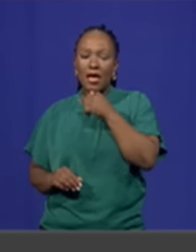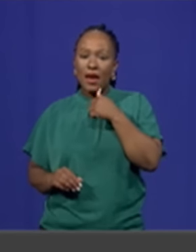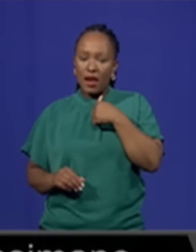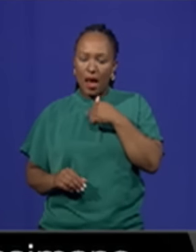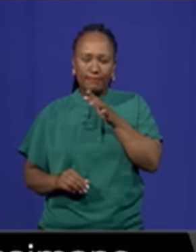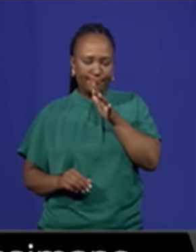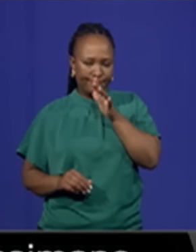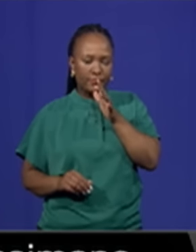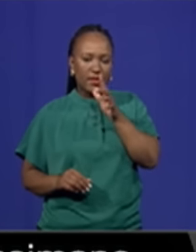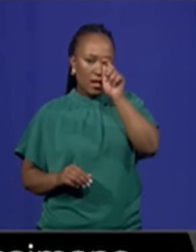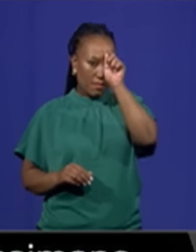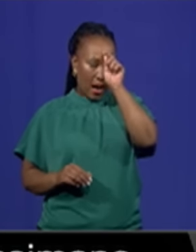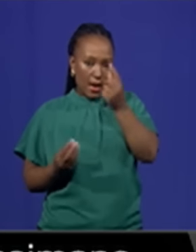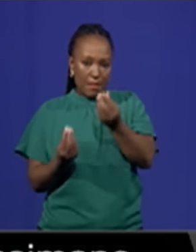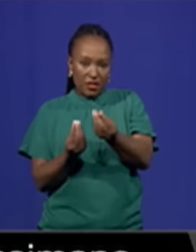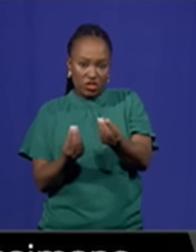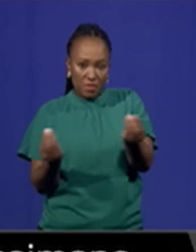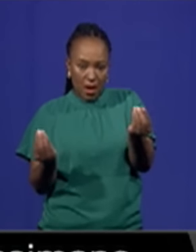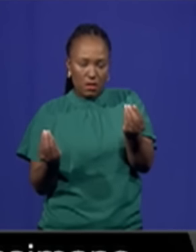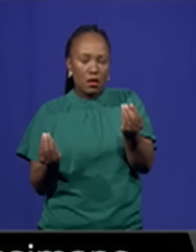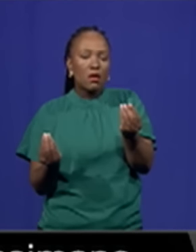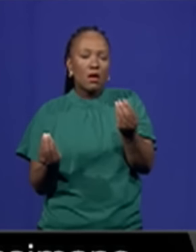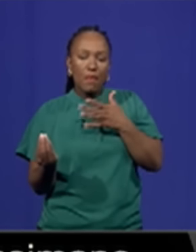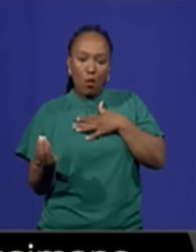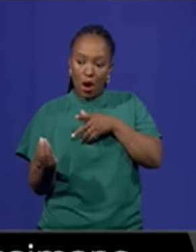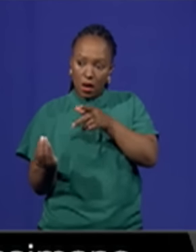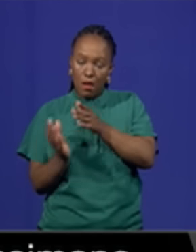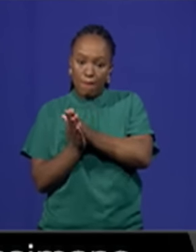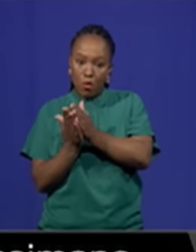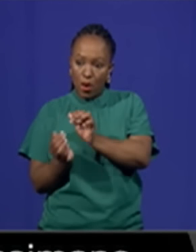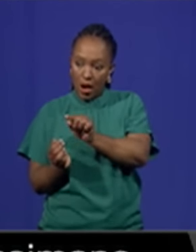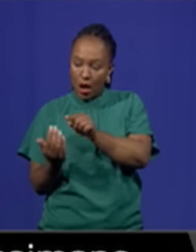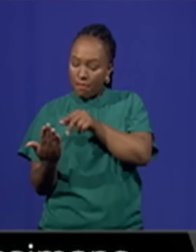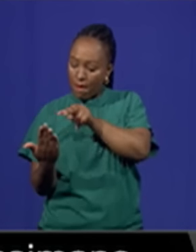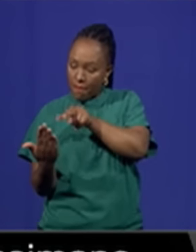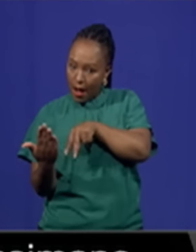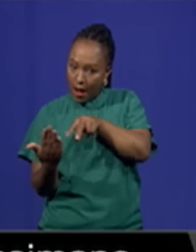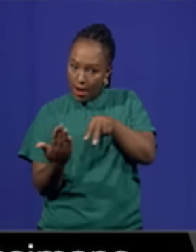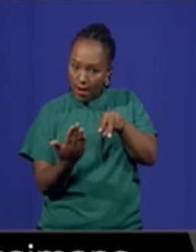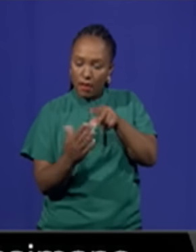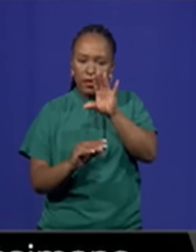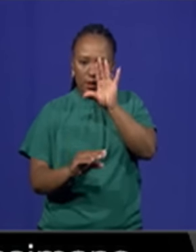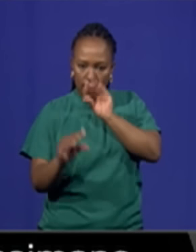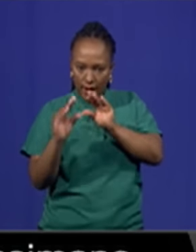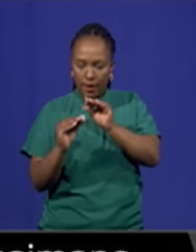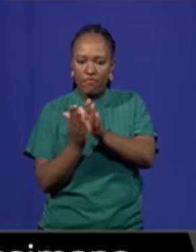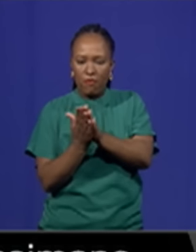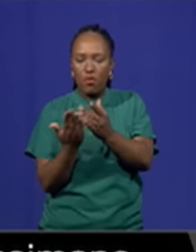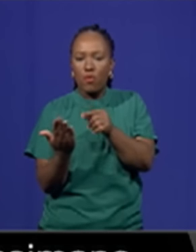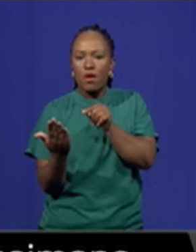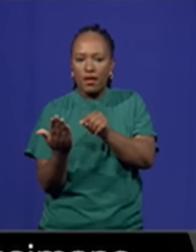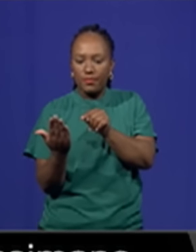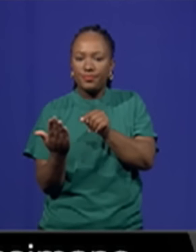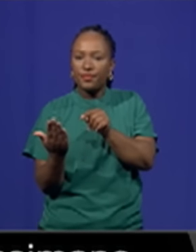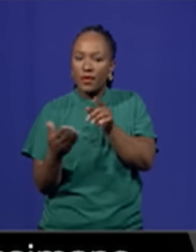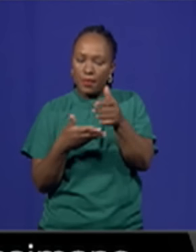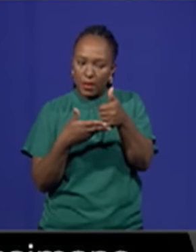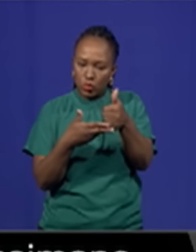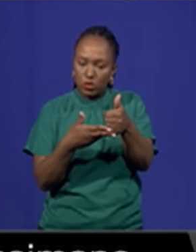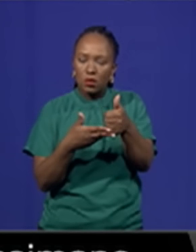bashimane ke batla le bona ba khona ho bala buka ena na hore le bona ba khona ho ithuta ho tswa bukeng ena e tle khona ho ba